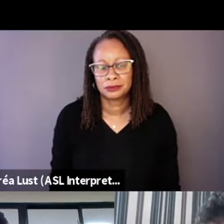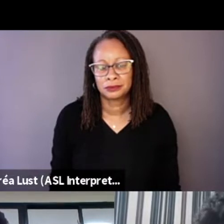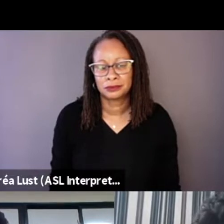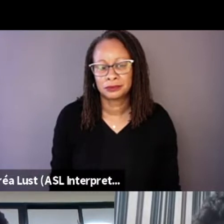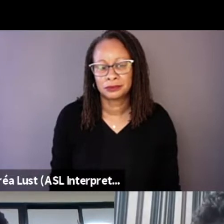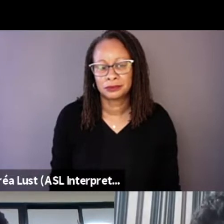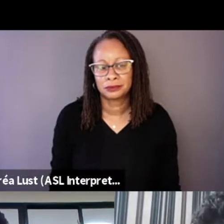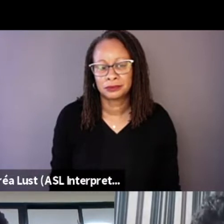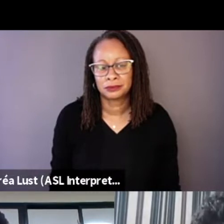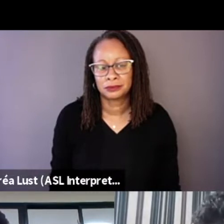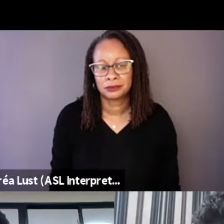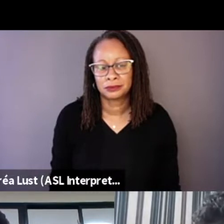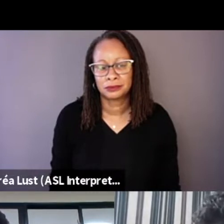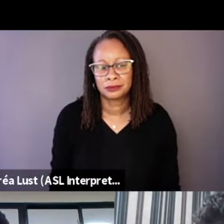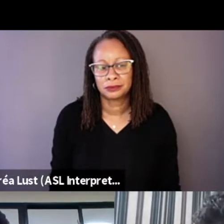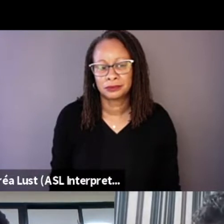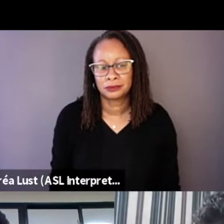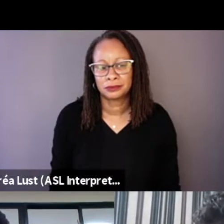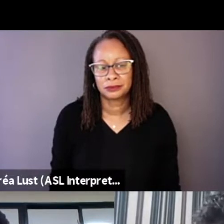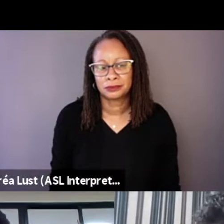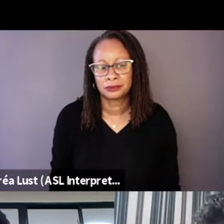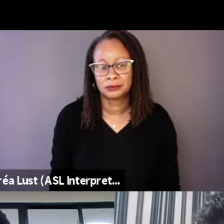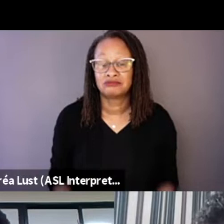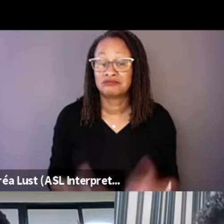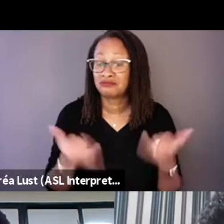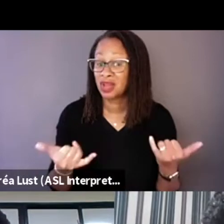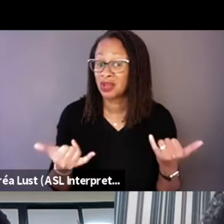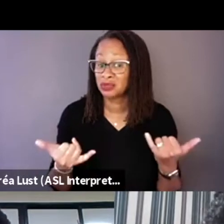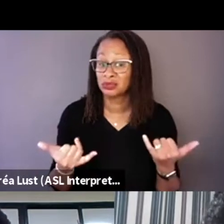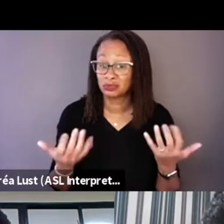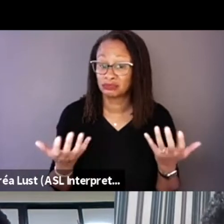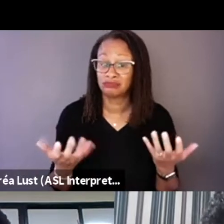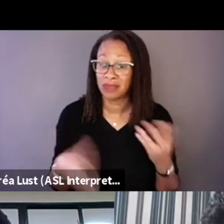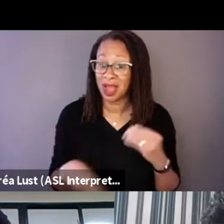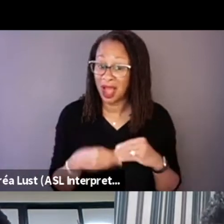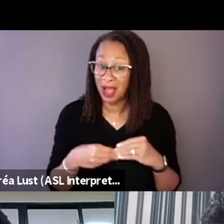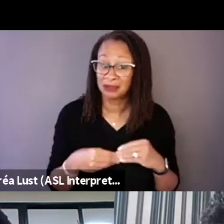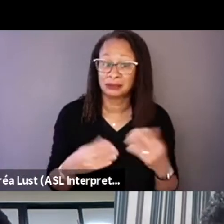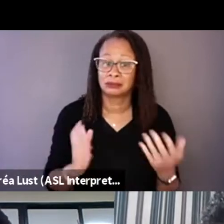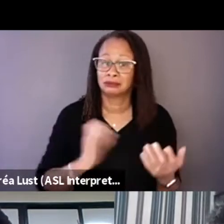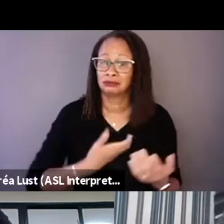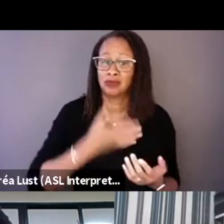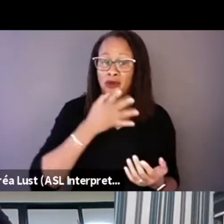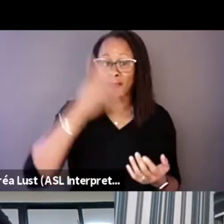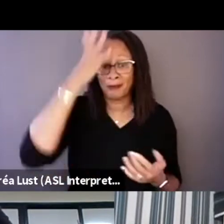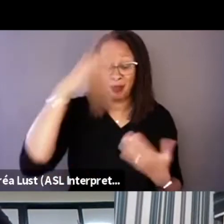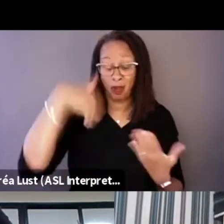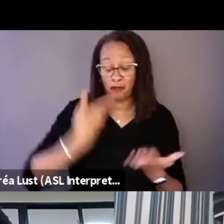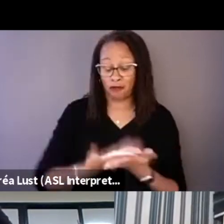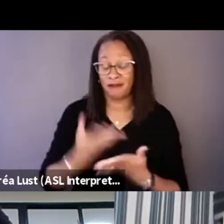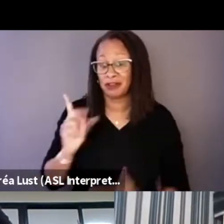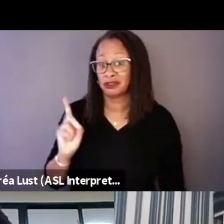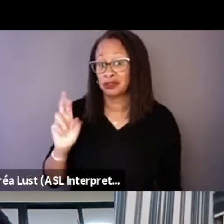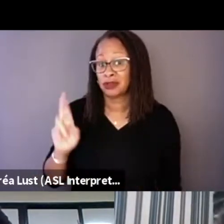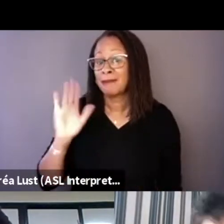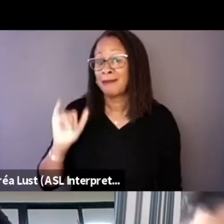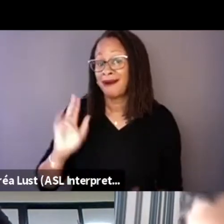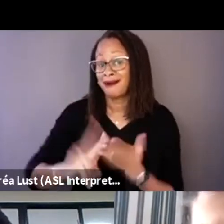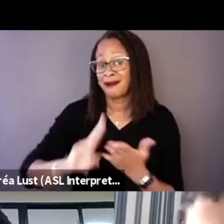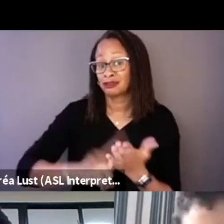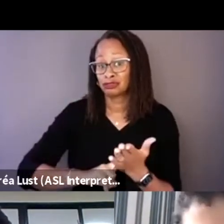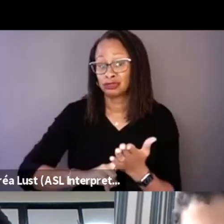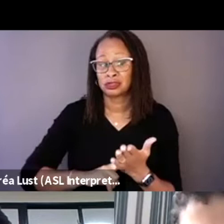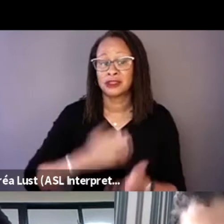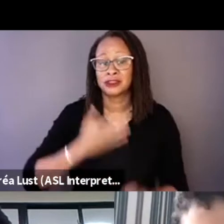Haití. Now, I also want to add that our parents, they arrived to the Dominican Republic by a contract, a